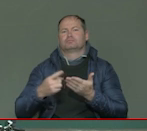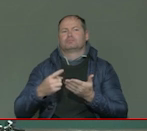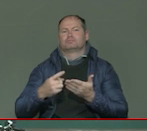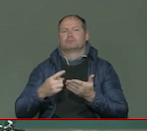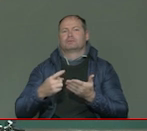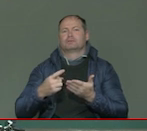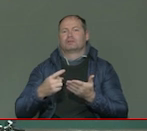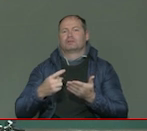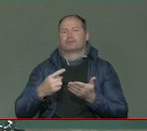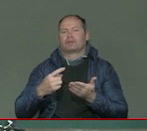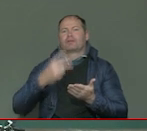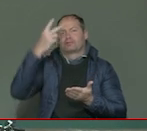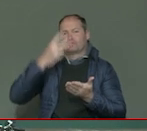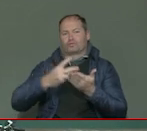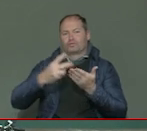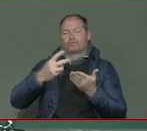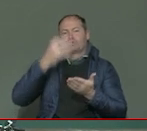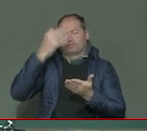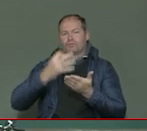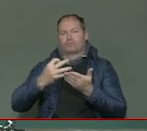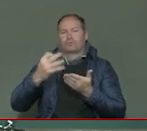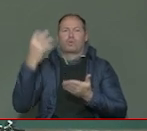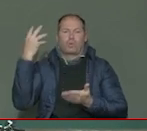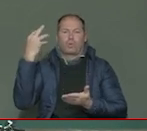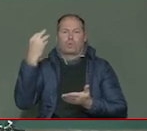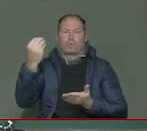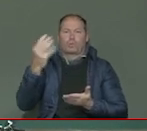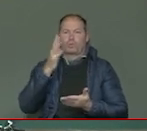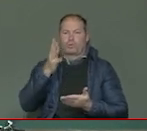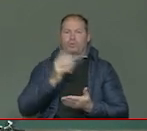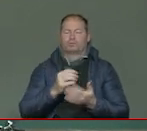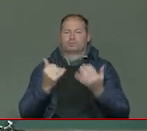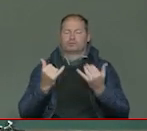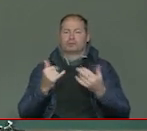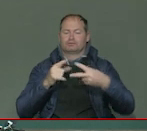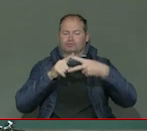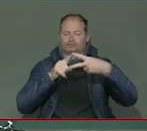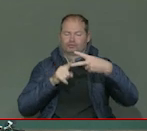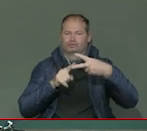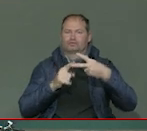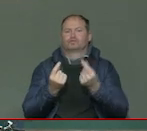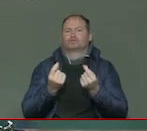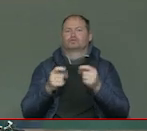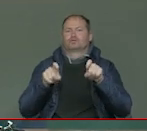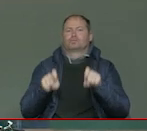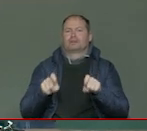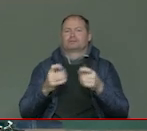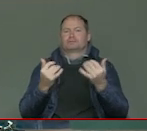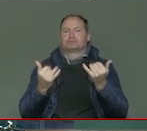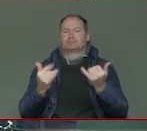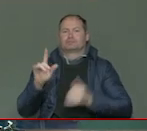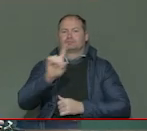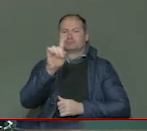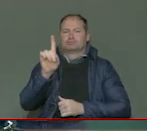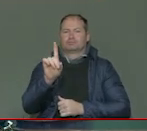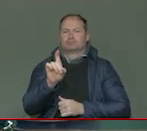revision. All right, but we still have to finish these two. So before we start with the question, let's just talk about the